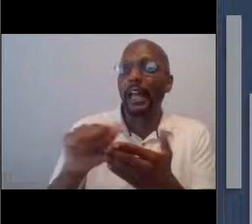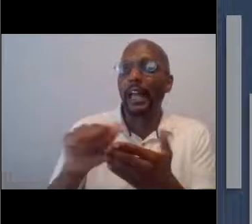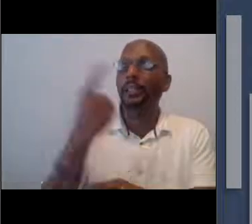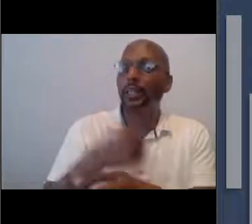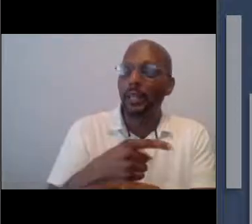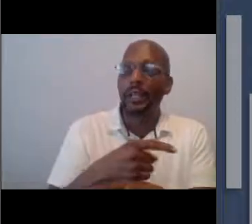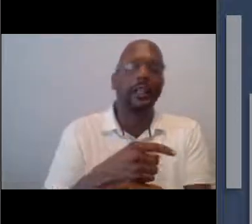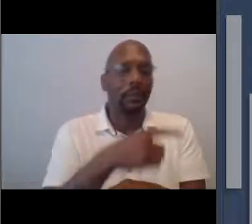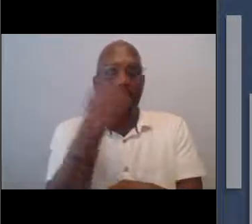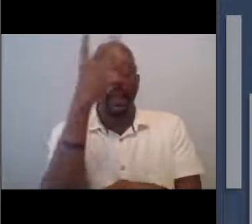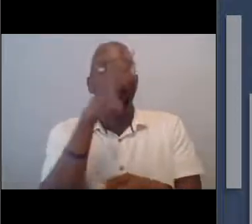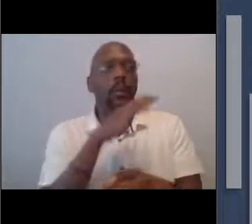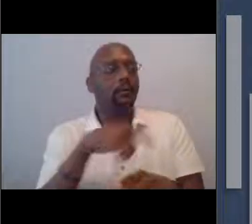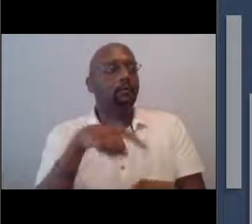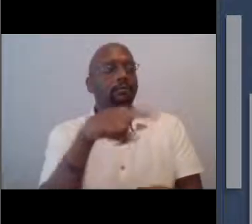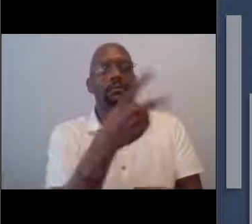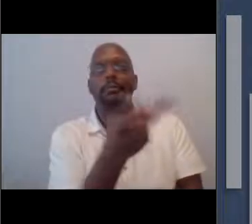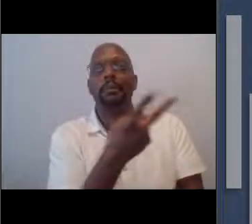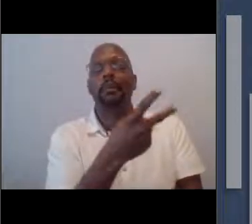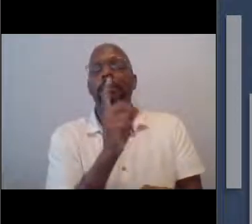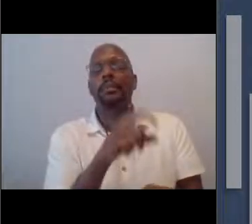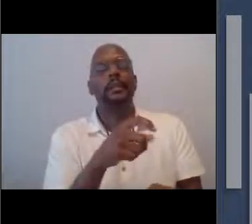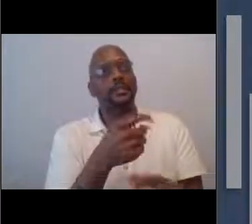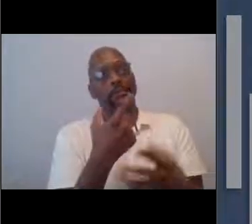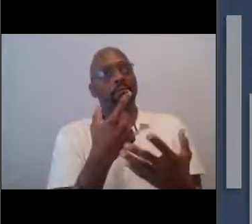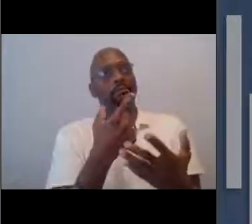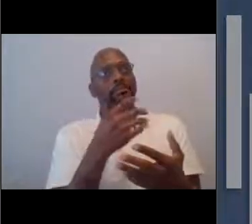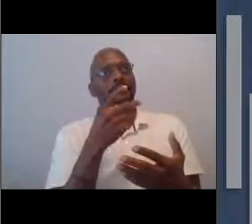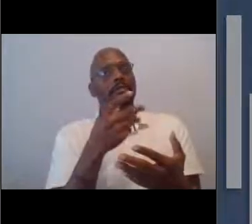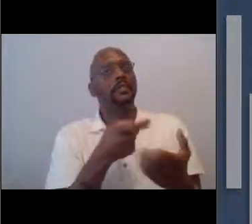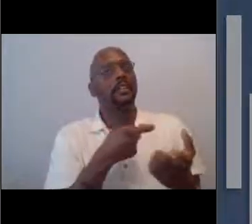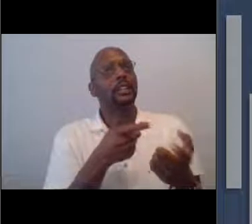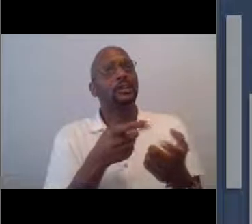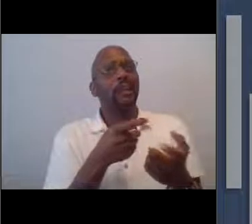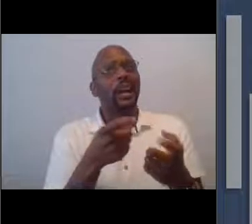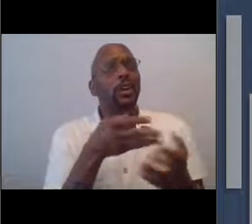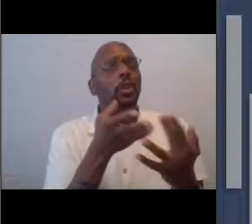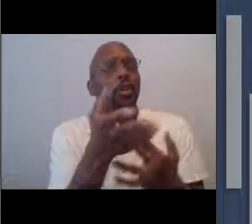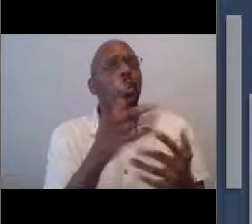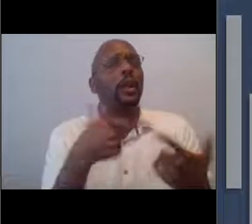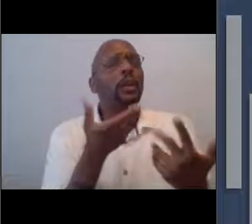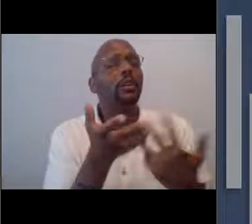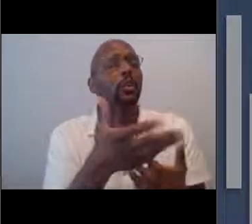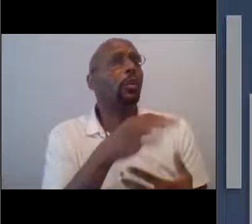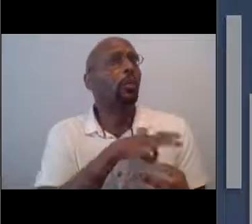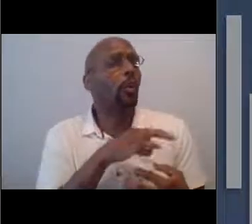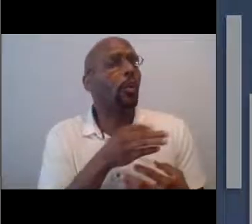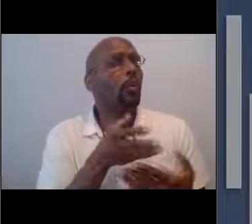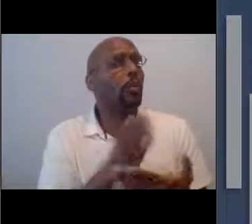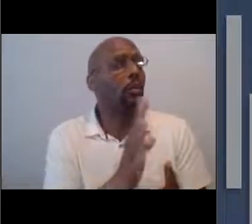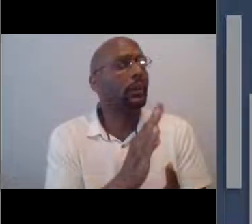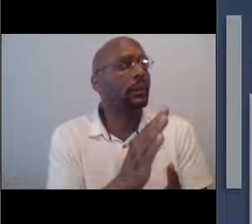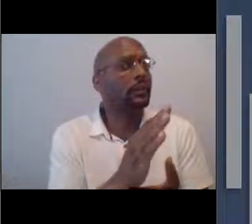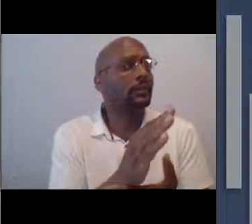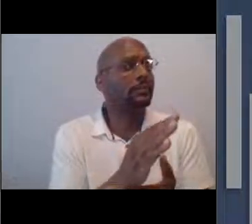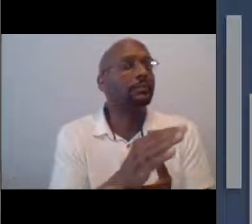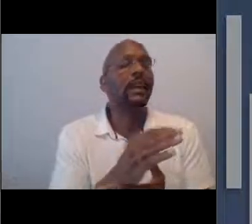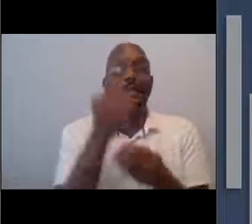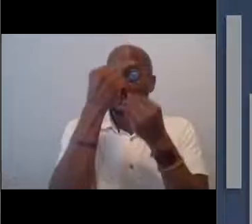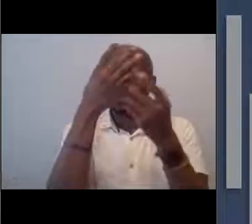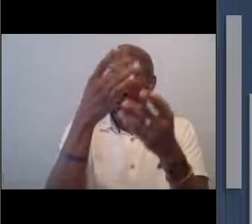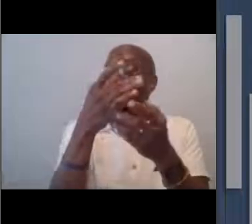they both had to deal with overreach and racism from the police. I mention these instances to remind us of the material